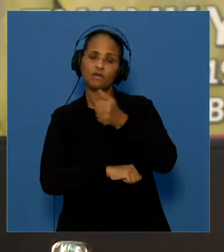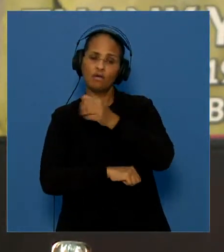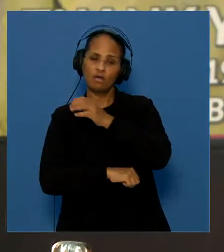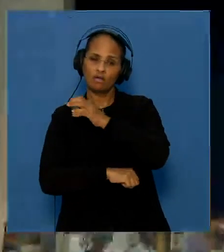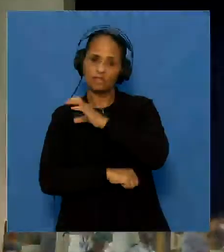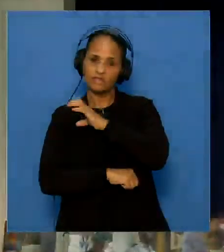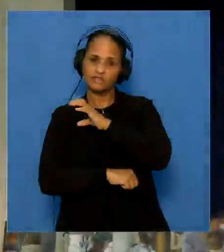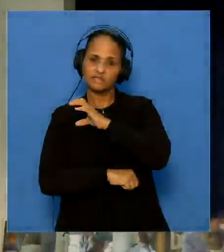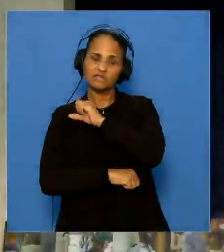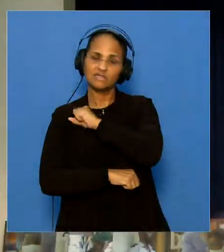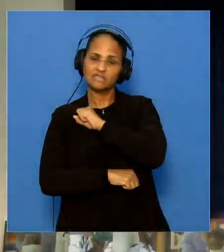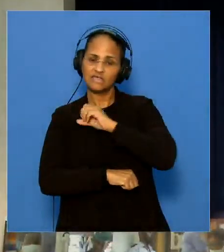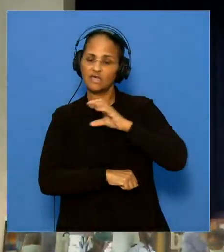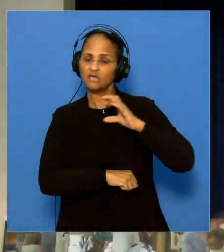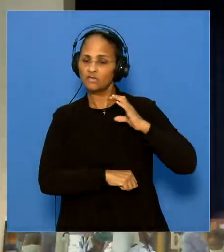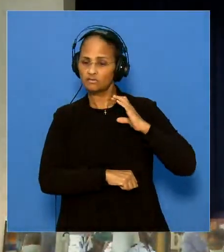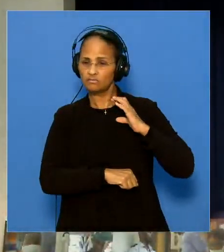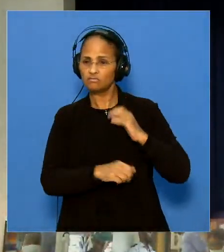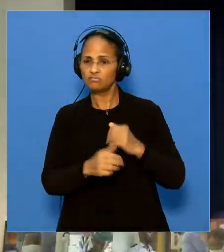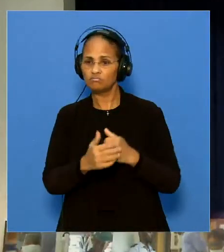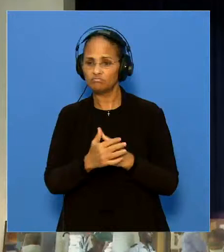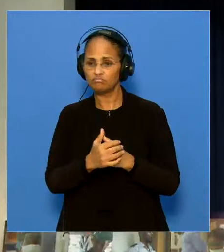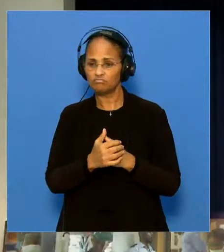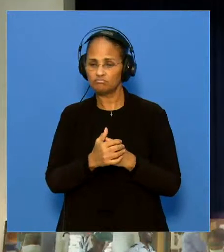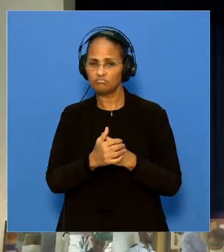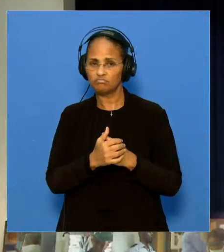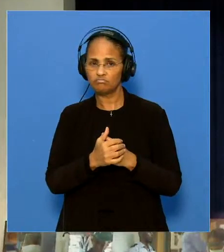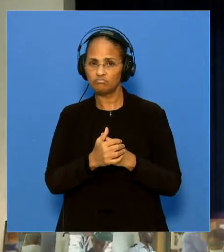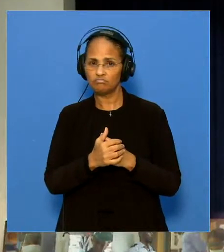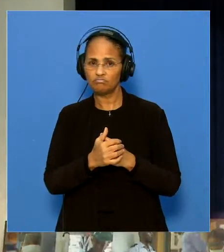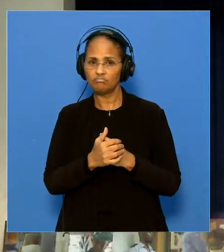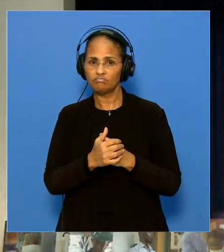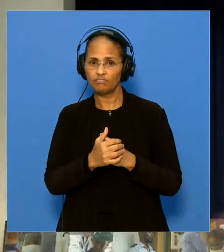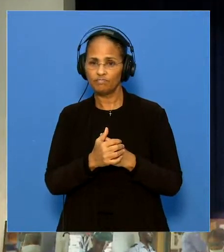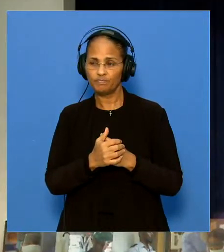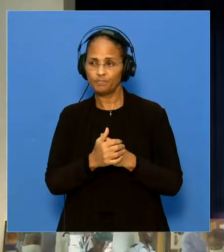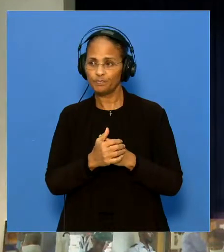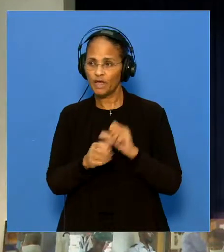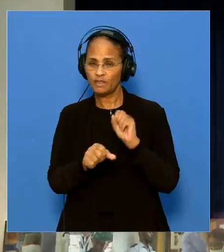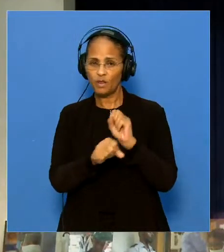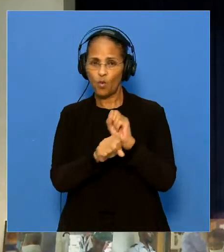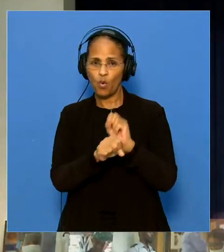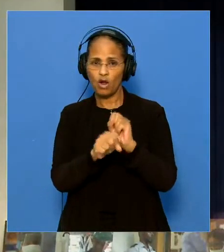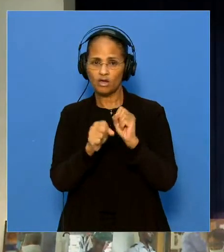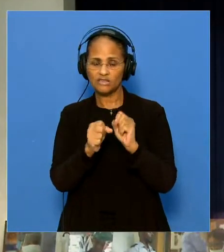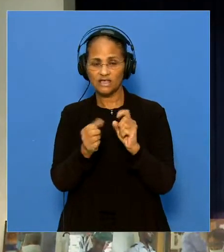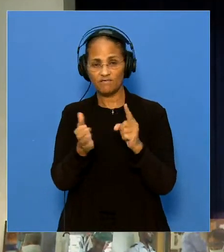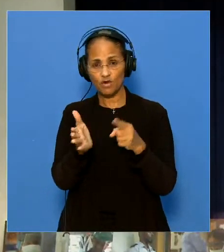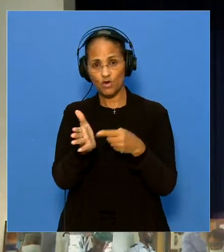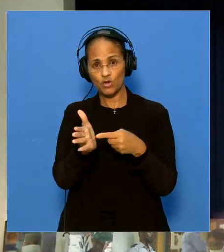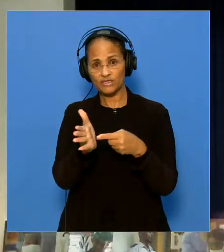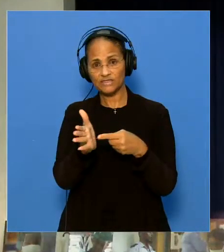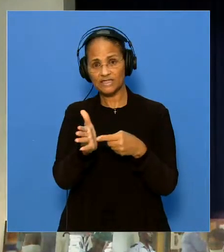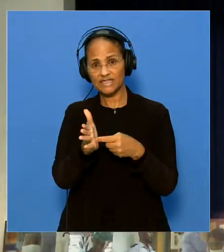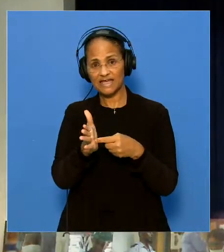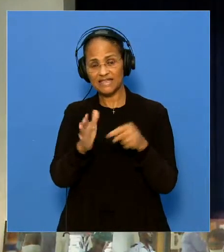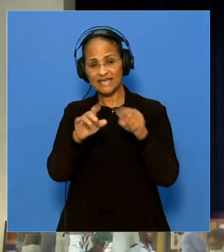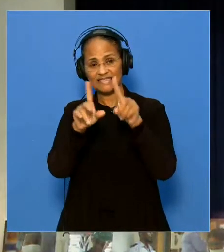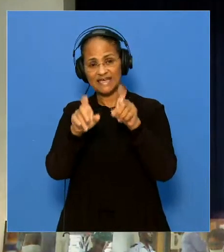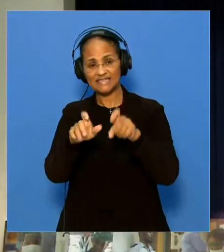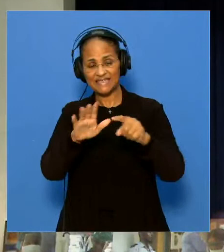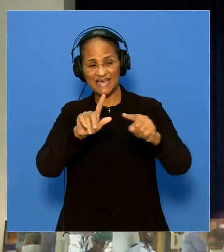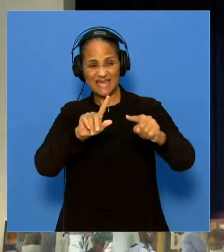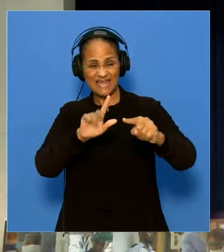population. Thank you very much. Just to revisit the employers getting some sort of notification that an employee tested negative at the end